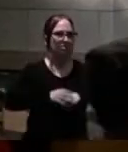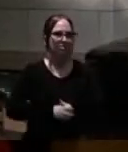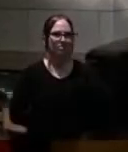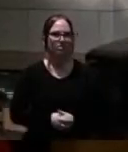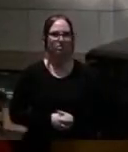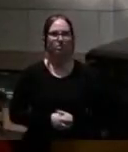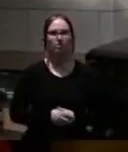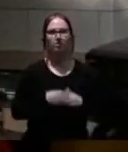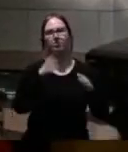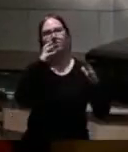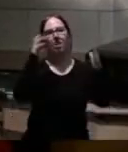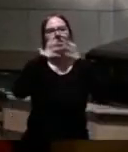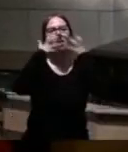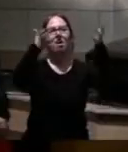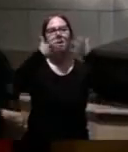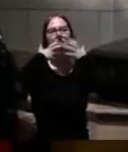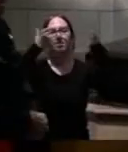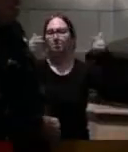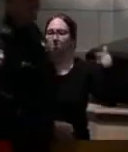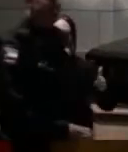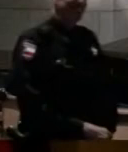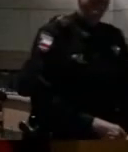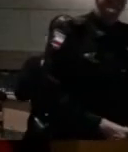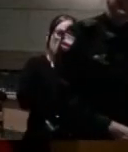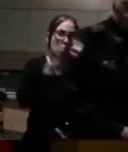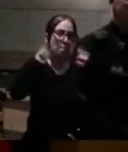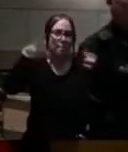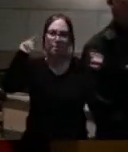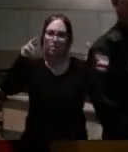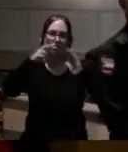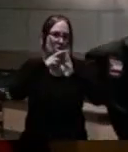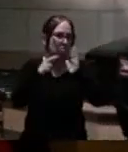it's simple protocol, people.